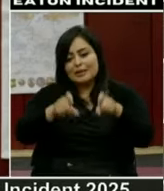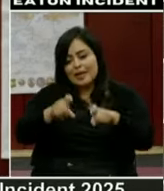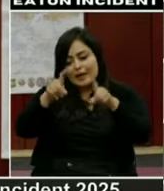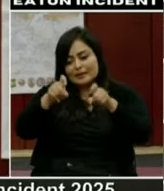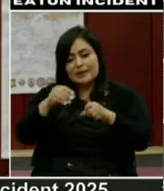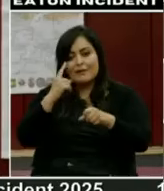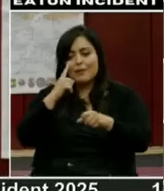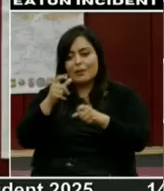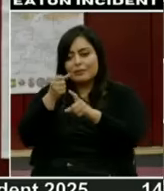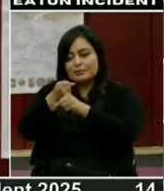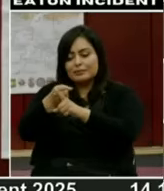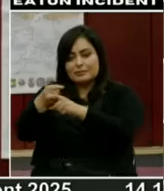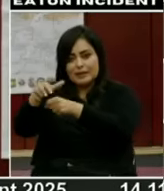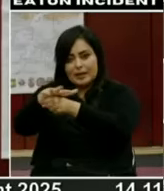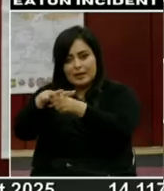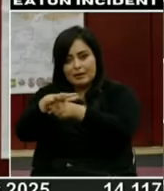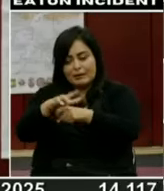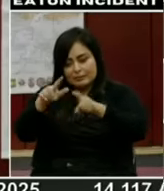impacted areas.